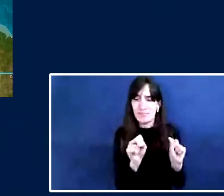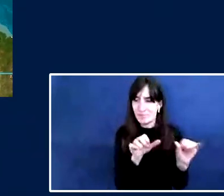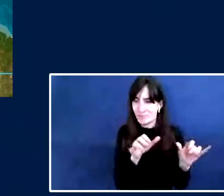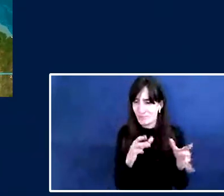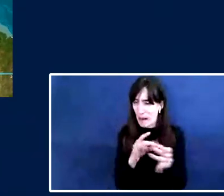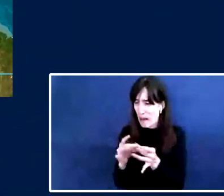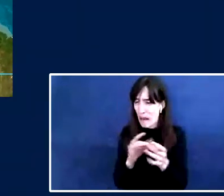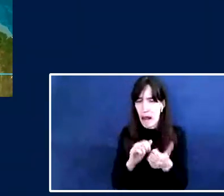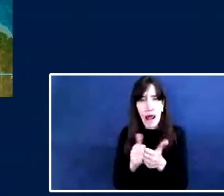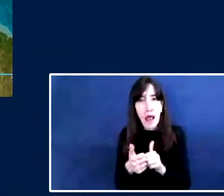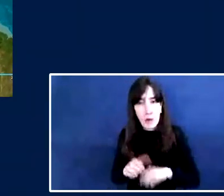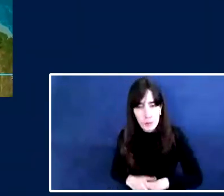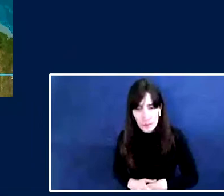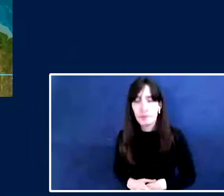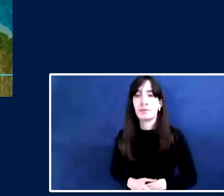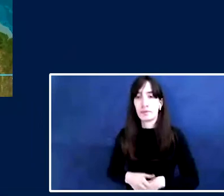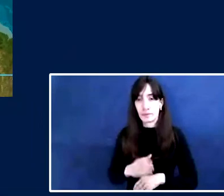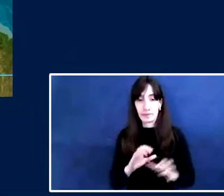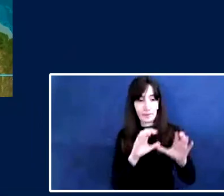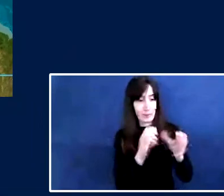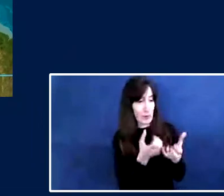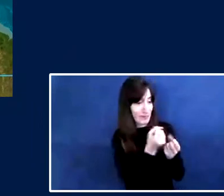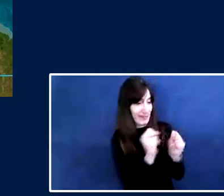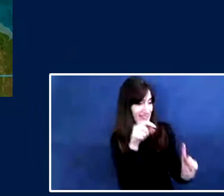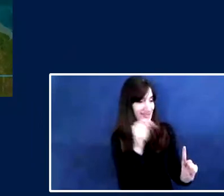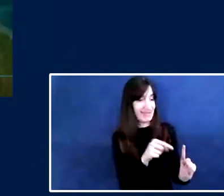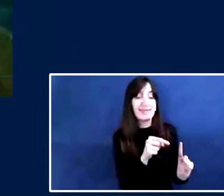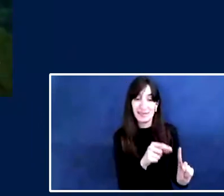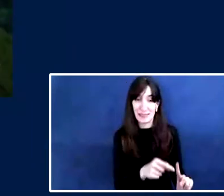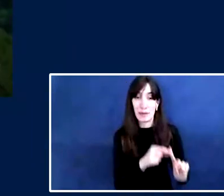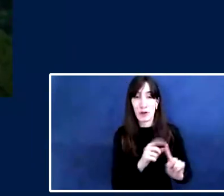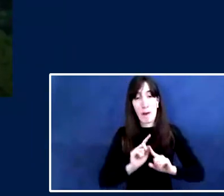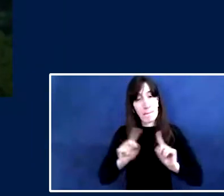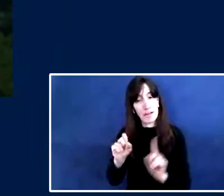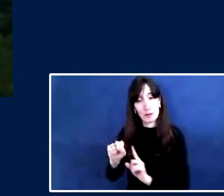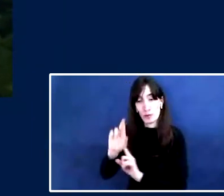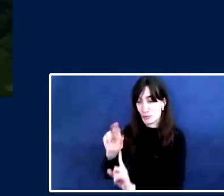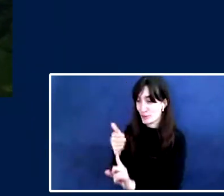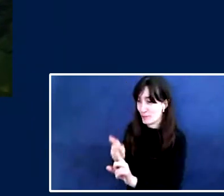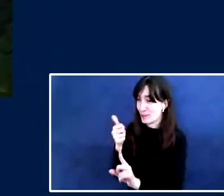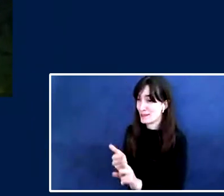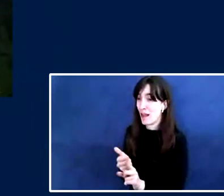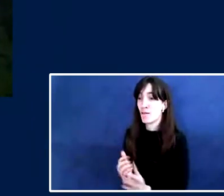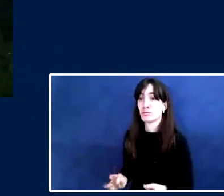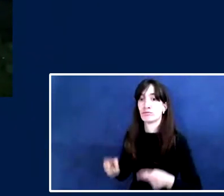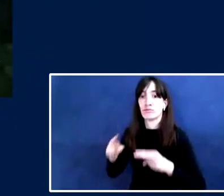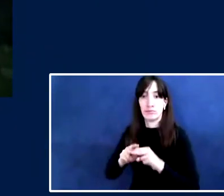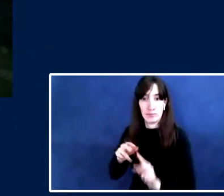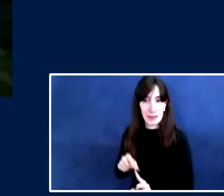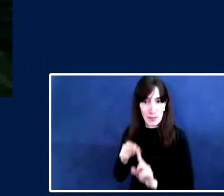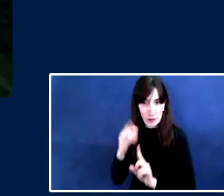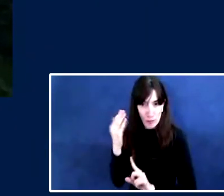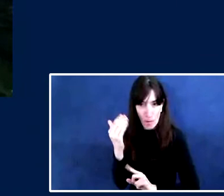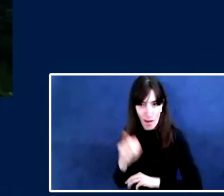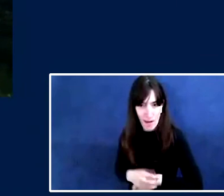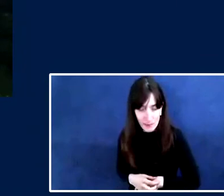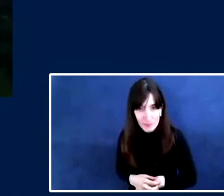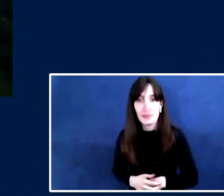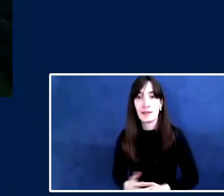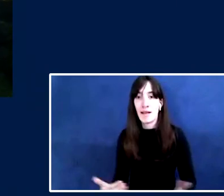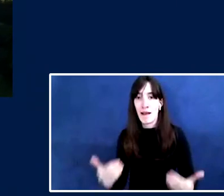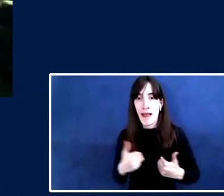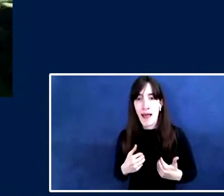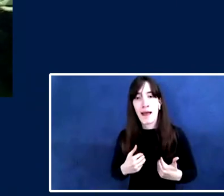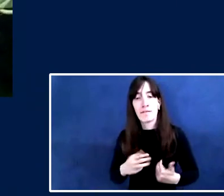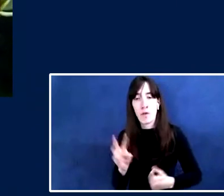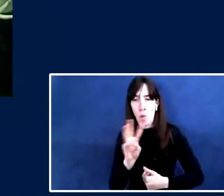is a special place, but Sur Ridge is even a little bit more special. And that was designated when there was a West Coast-wide effort